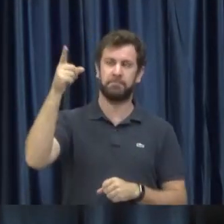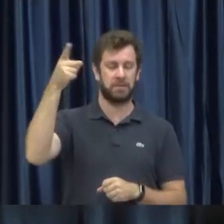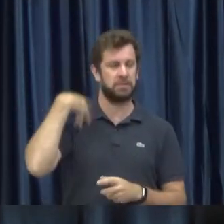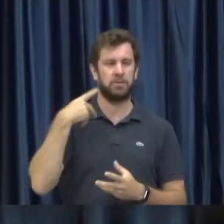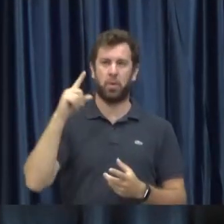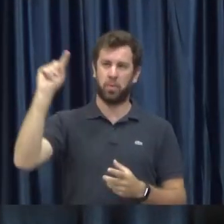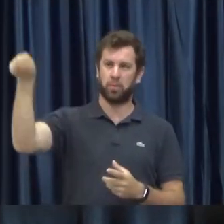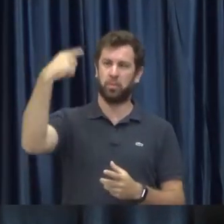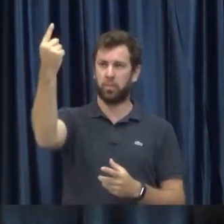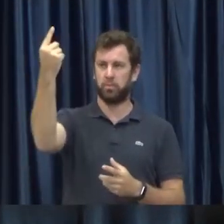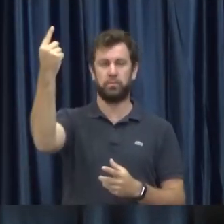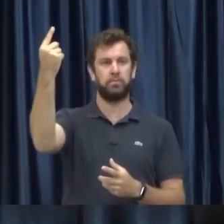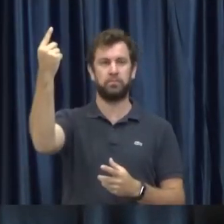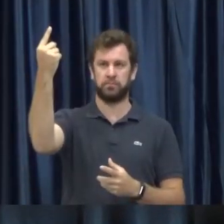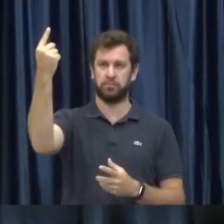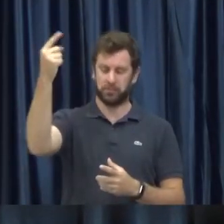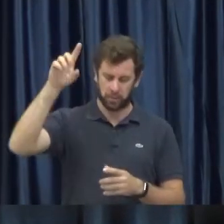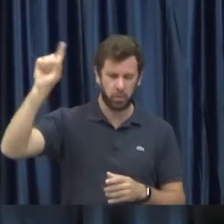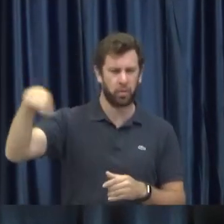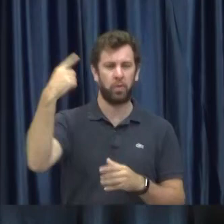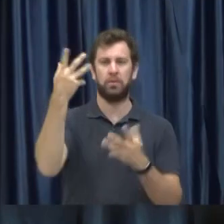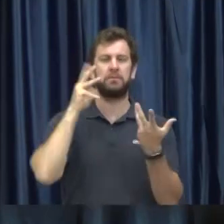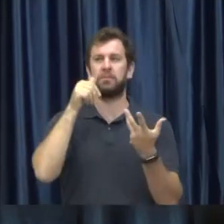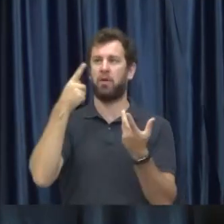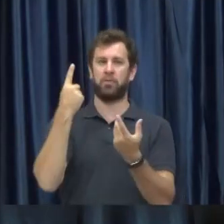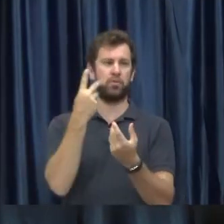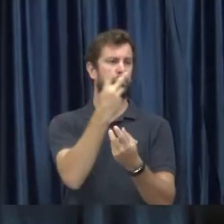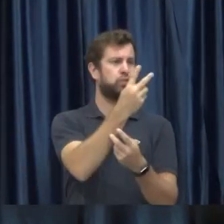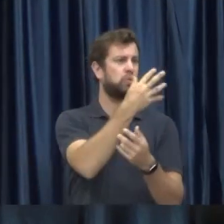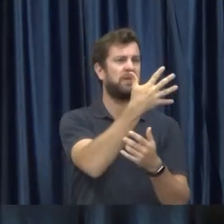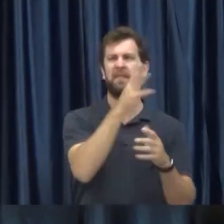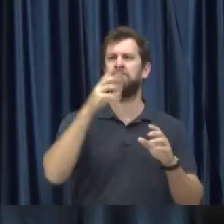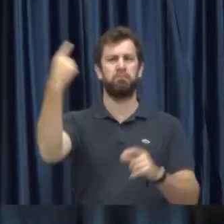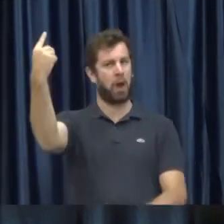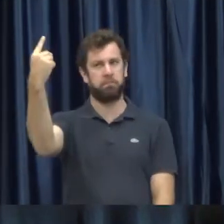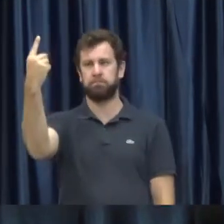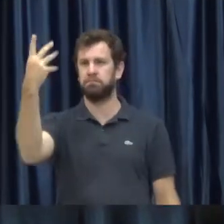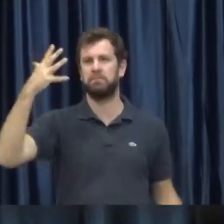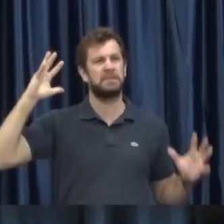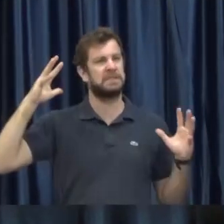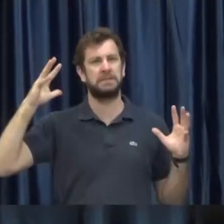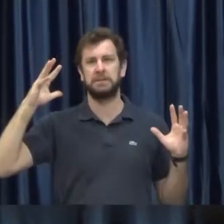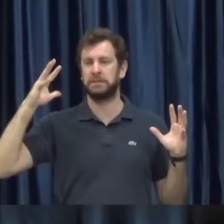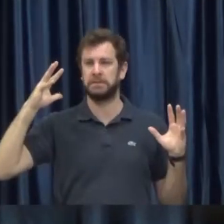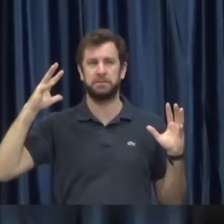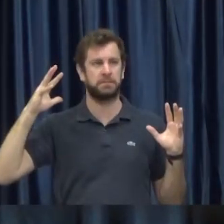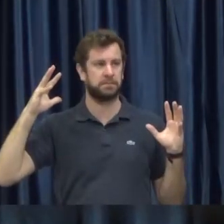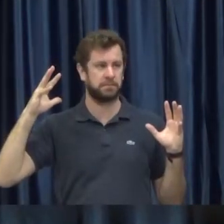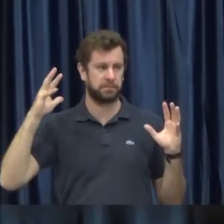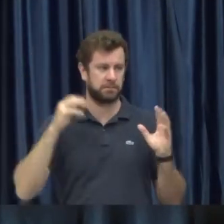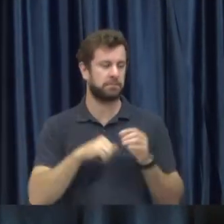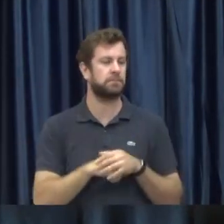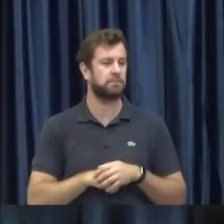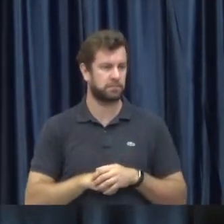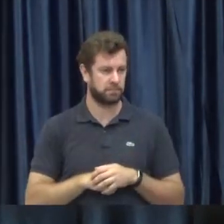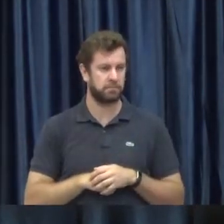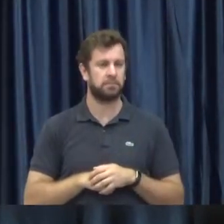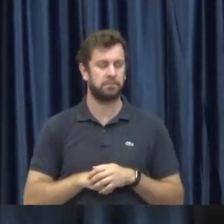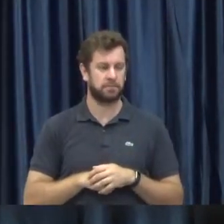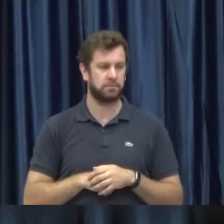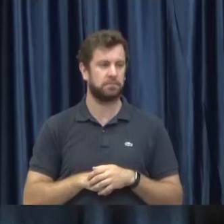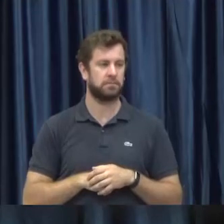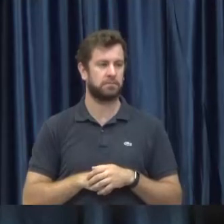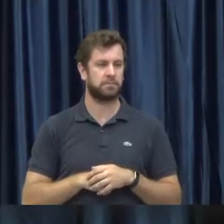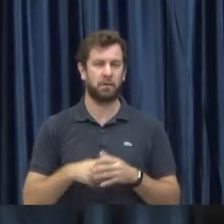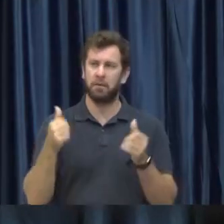wahdaniyah, the oneness of the creator of the heavens and the earth. Constantly confirming this. But